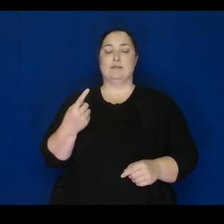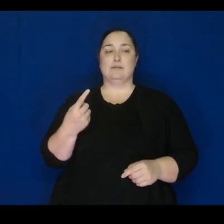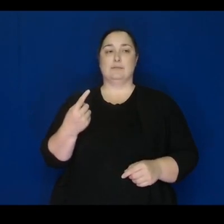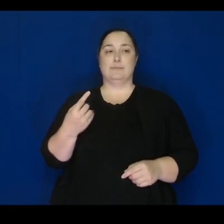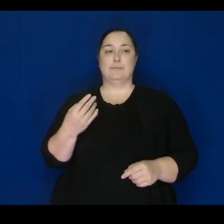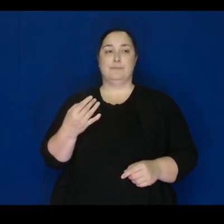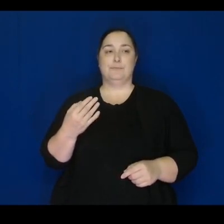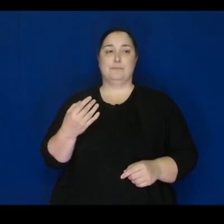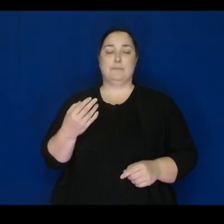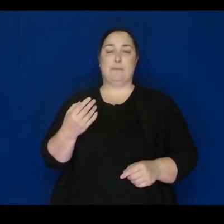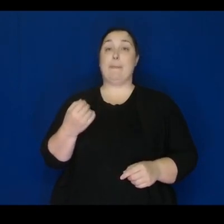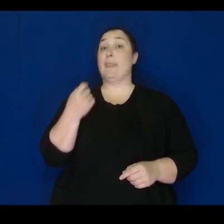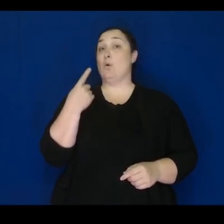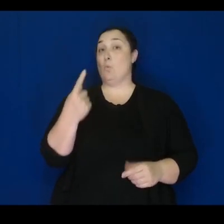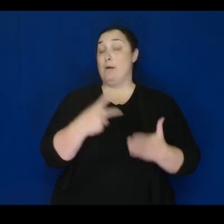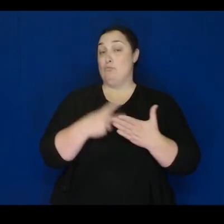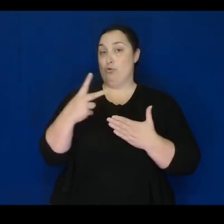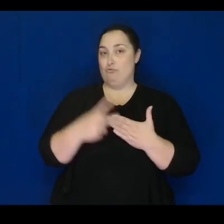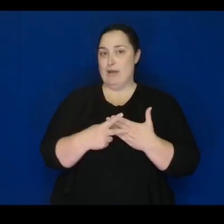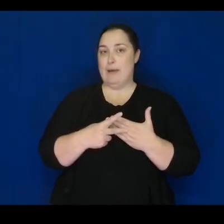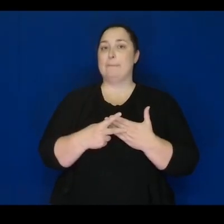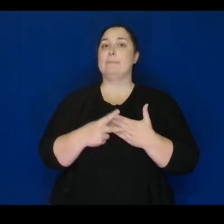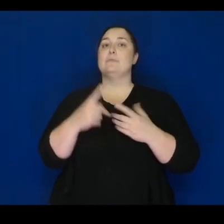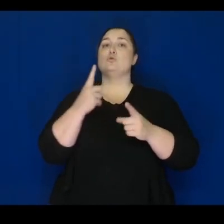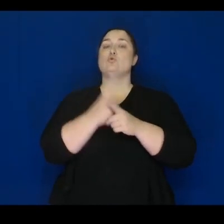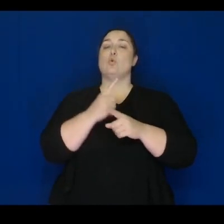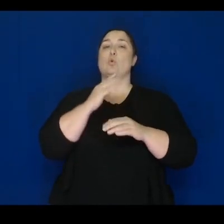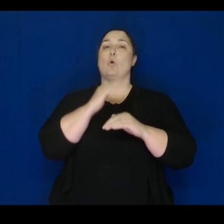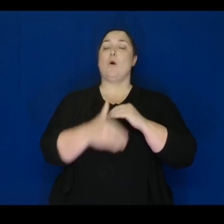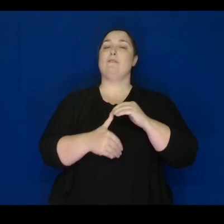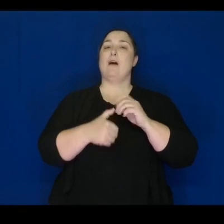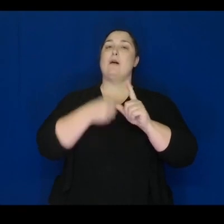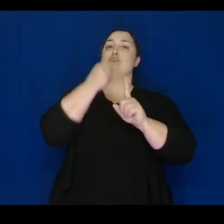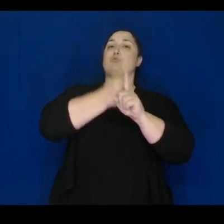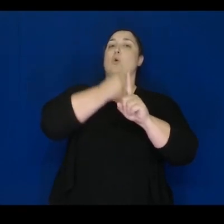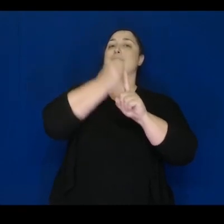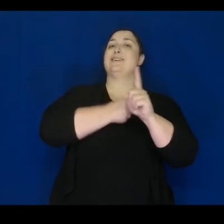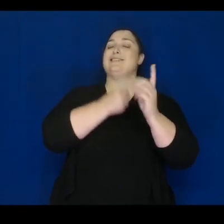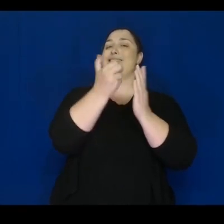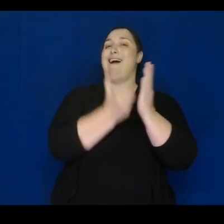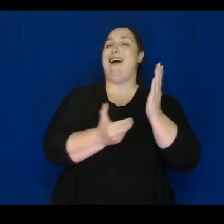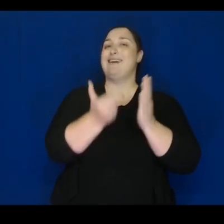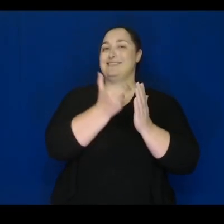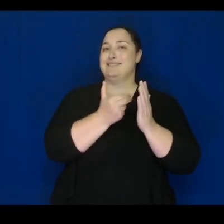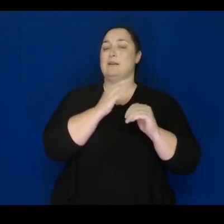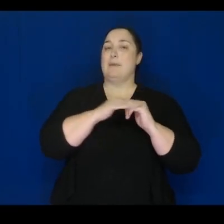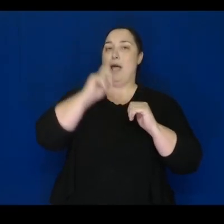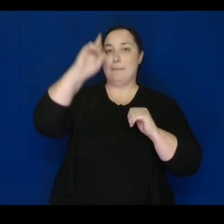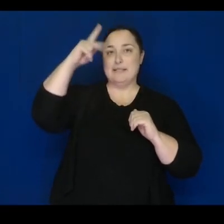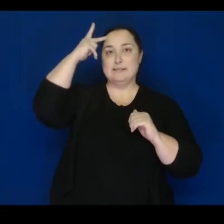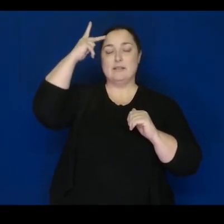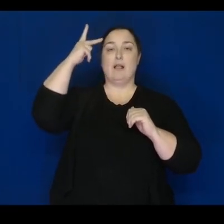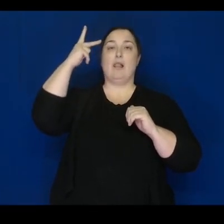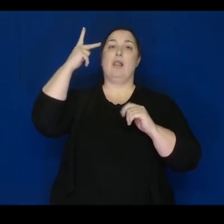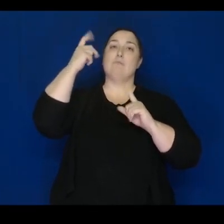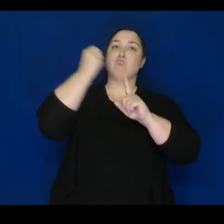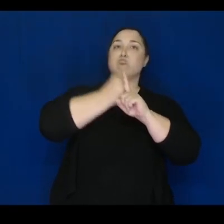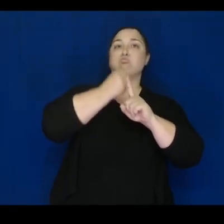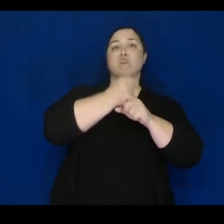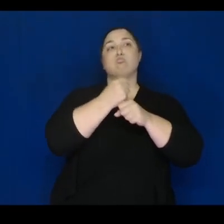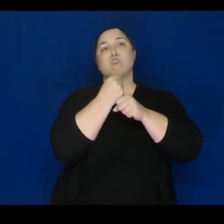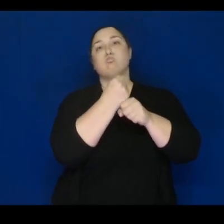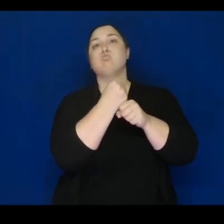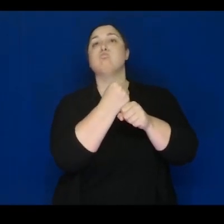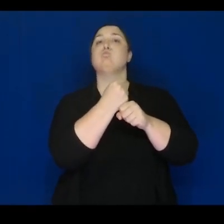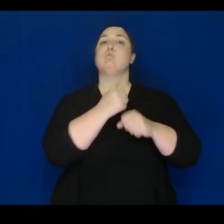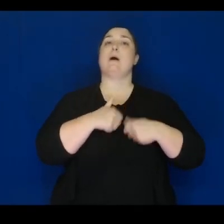the programs that we ran was talking about the art of protest. So looking at political movements and what our mob have done